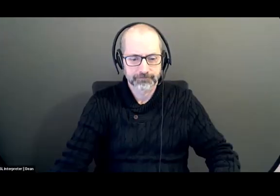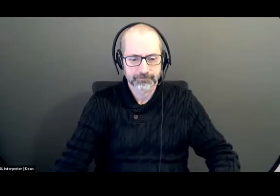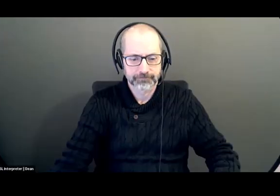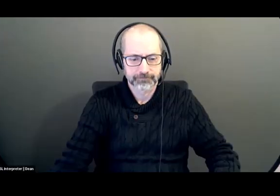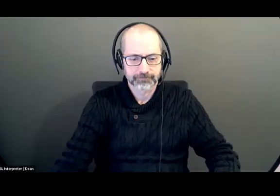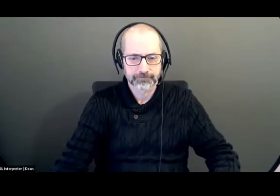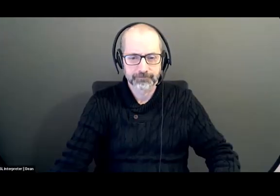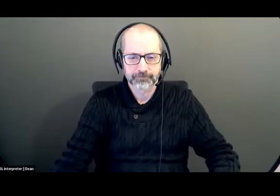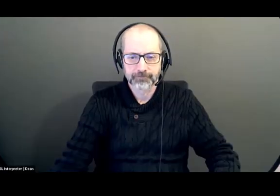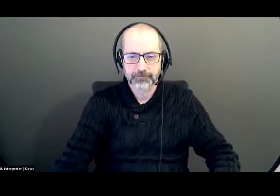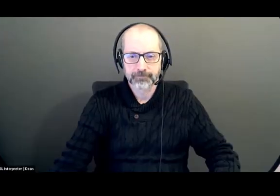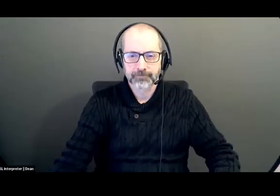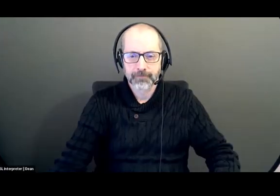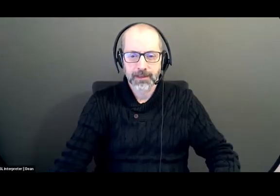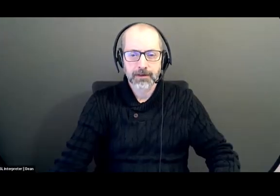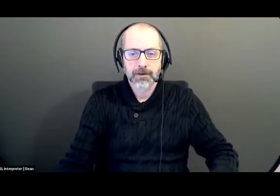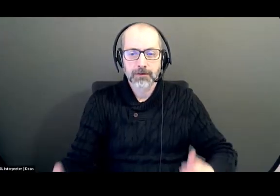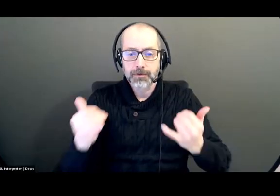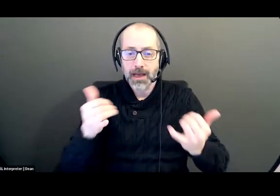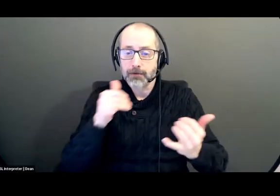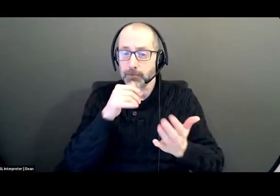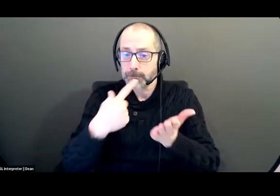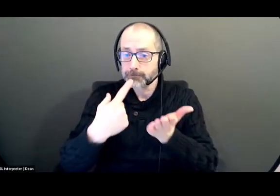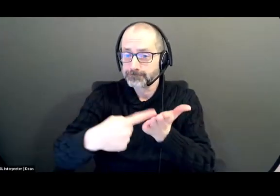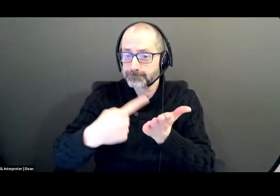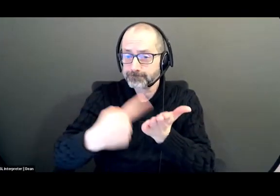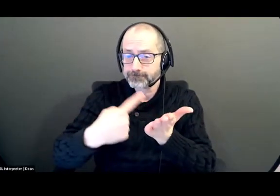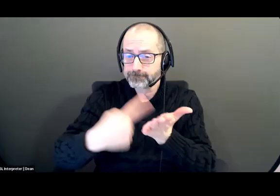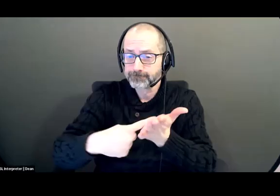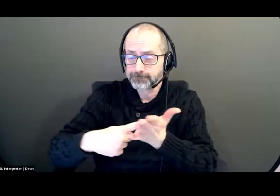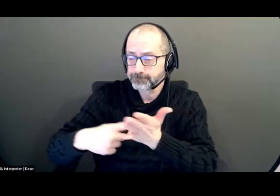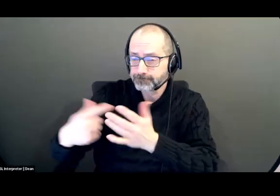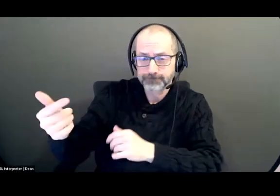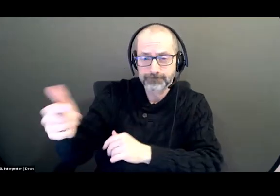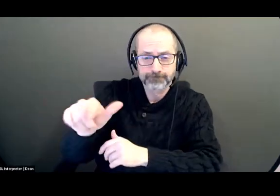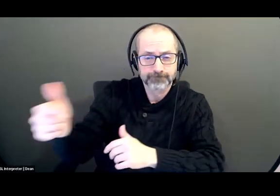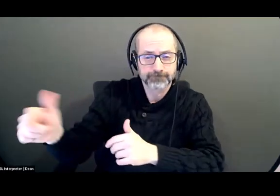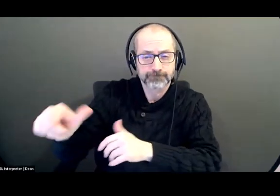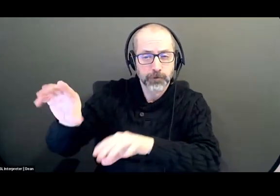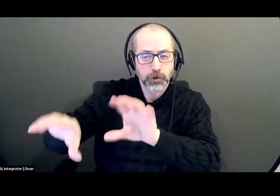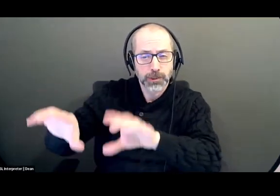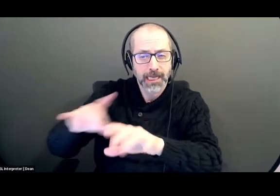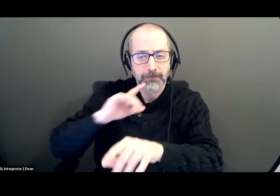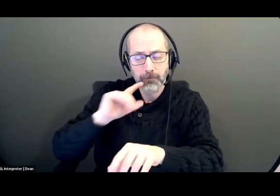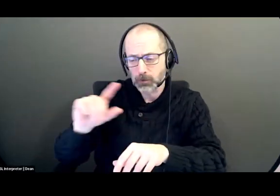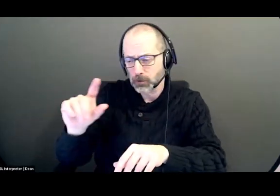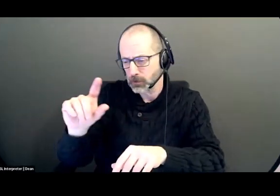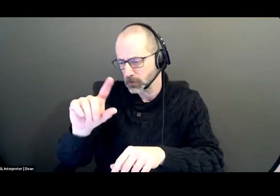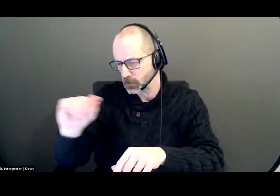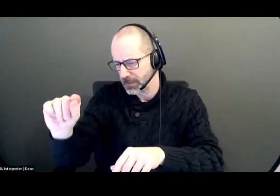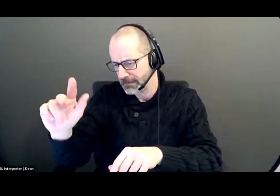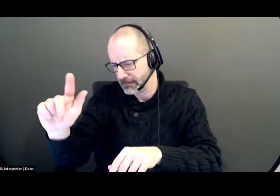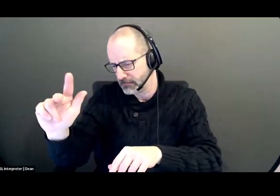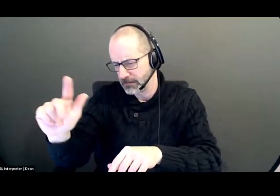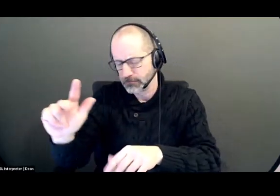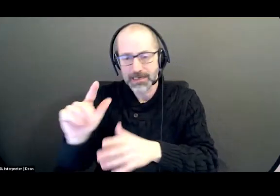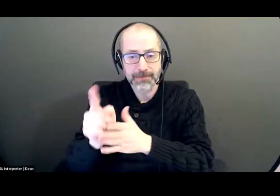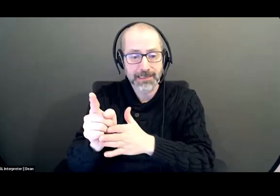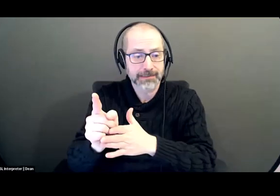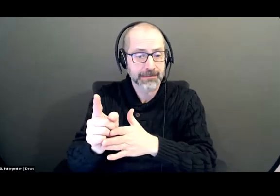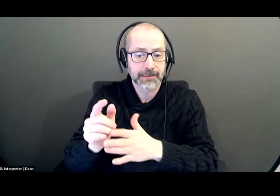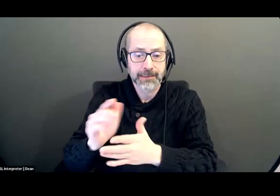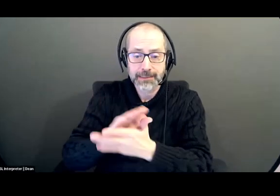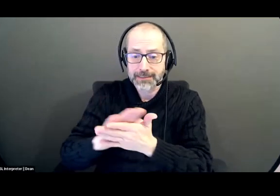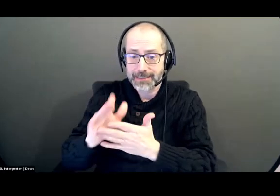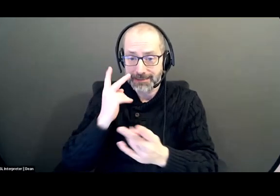around what helps people recognize equity not as separate from quality and safety work, but as something